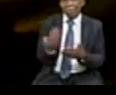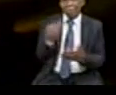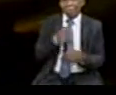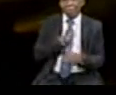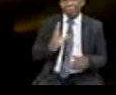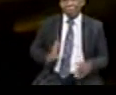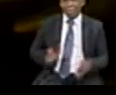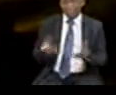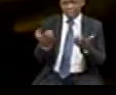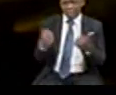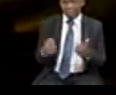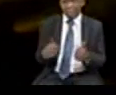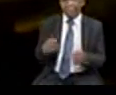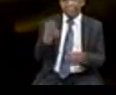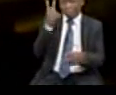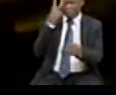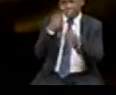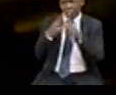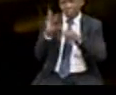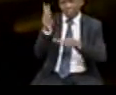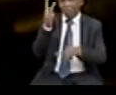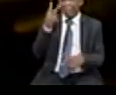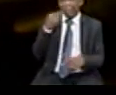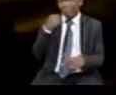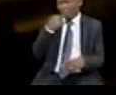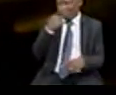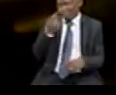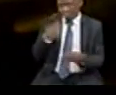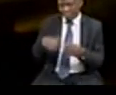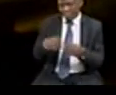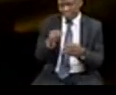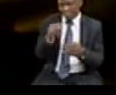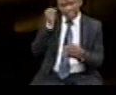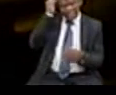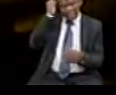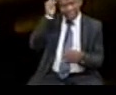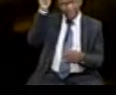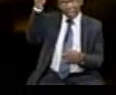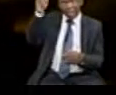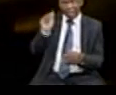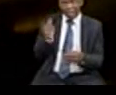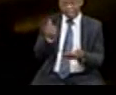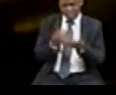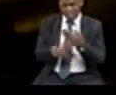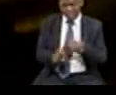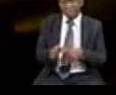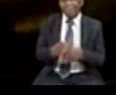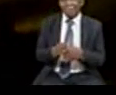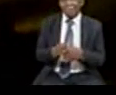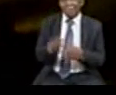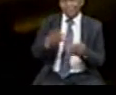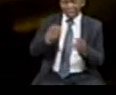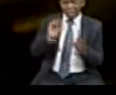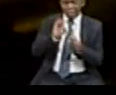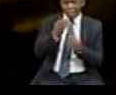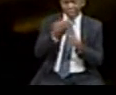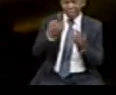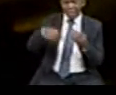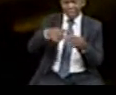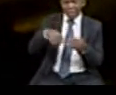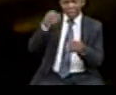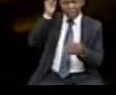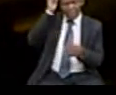came, they talked about his birth, his virgin birth. They talked about the circumstances of his birth, and they spoke